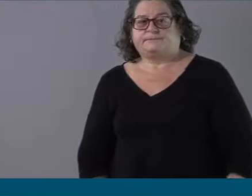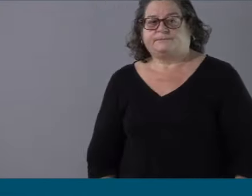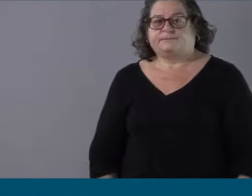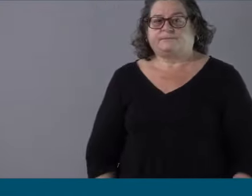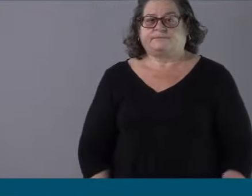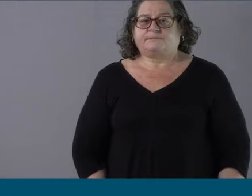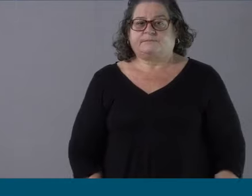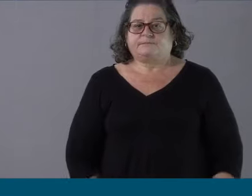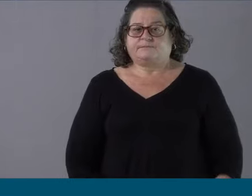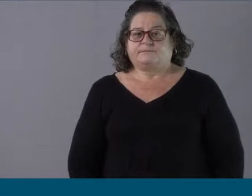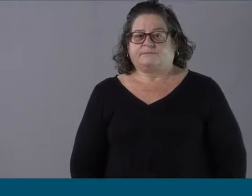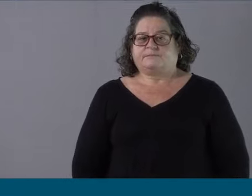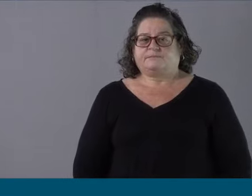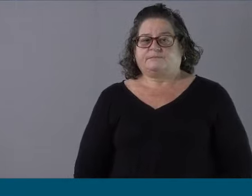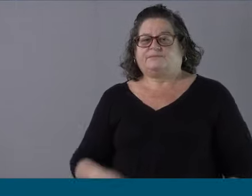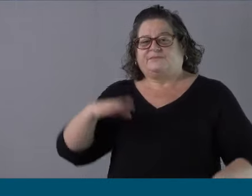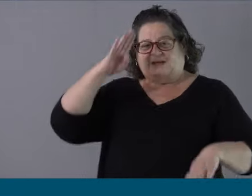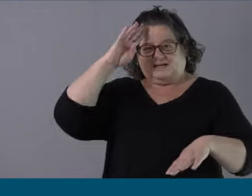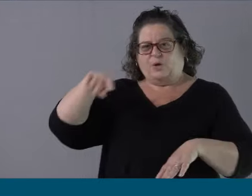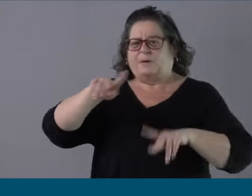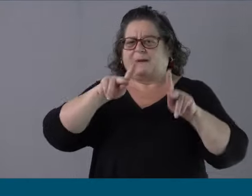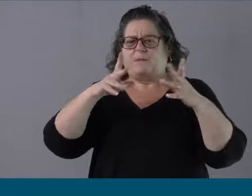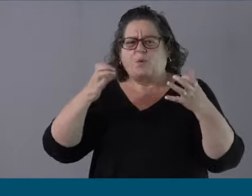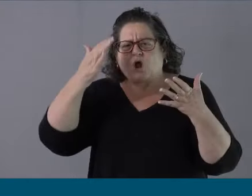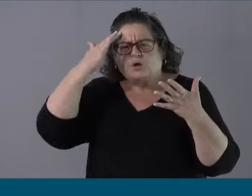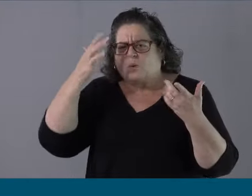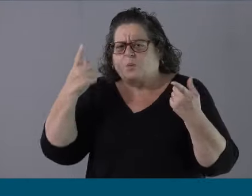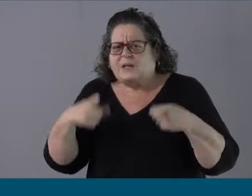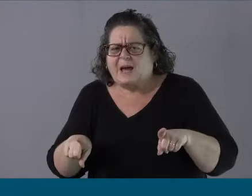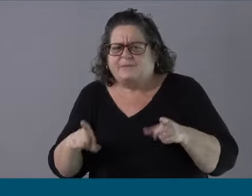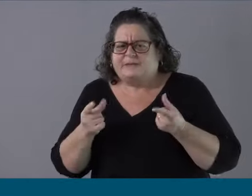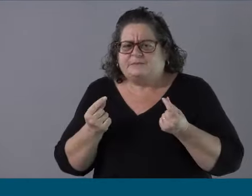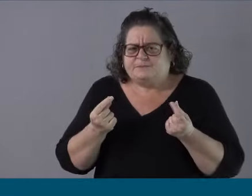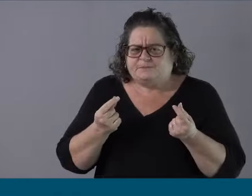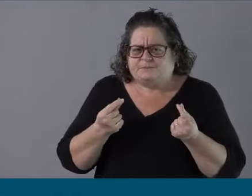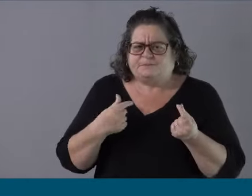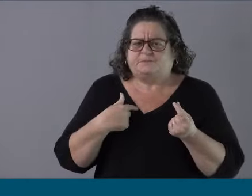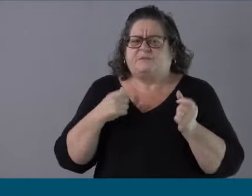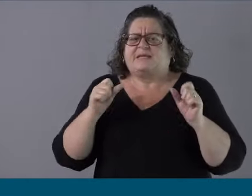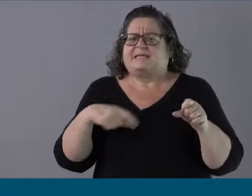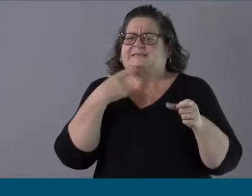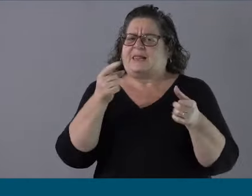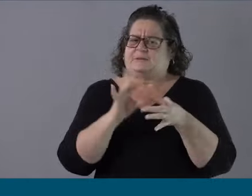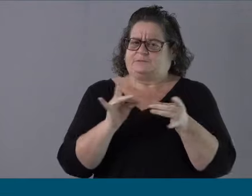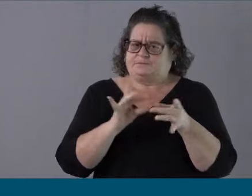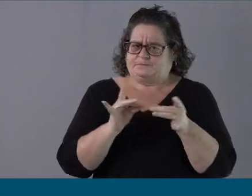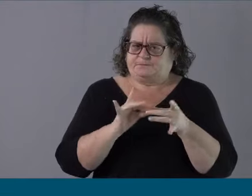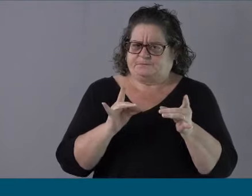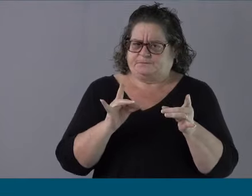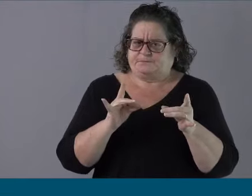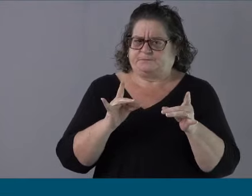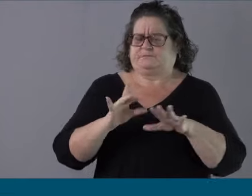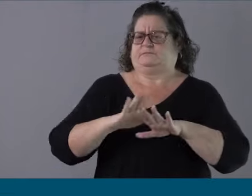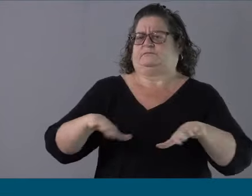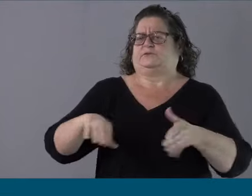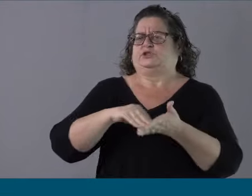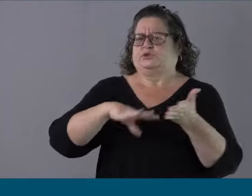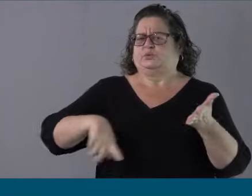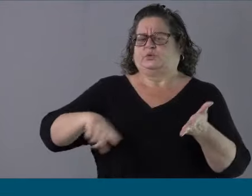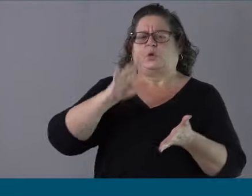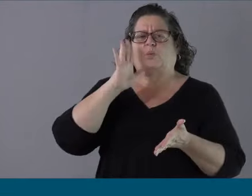be learning in the fall. We're going to do our best to conduct the most positive educational year that we can, and I'll